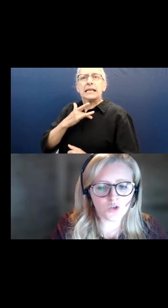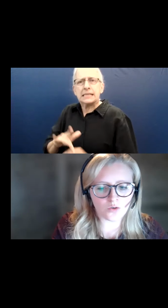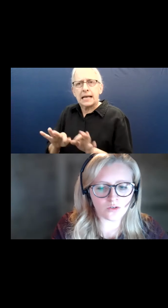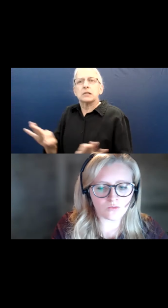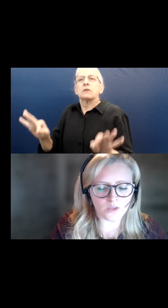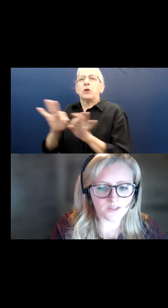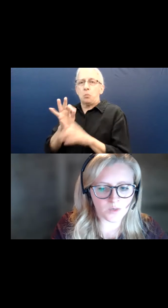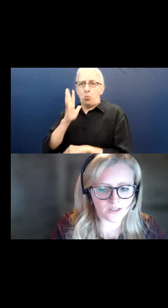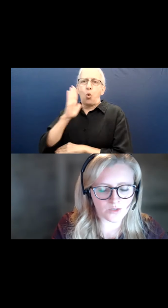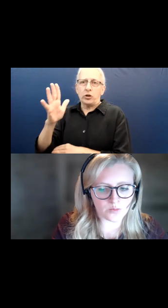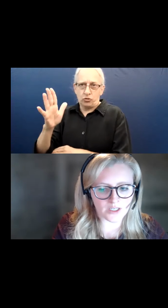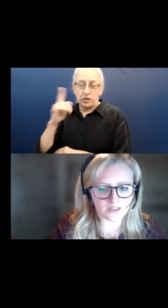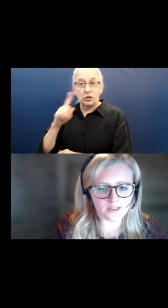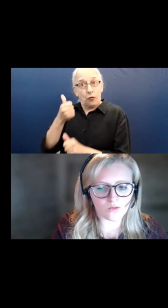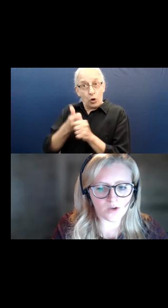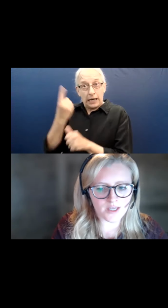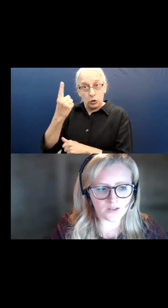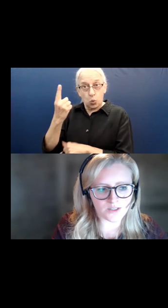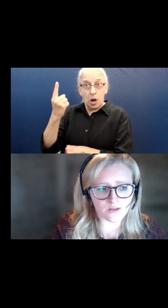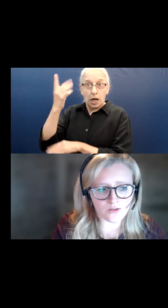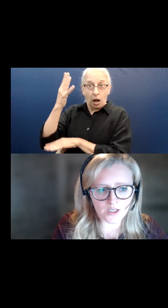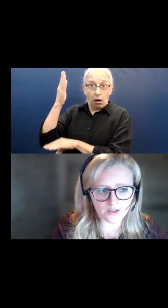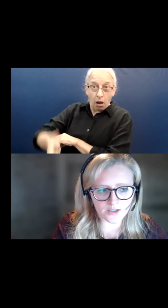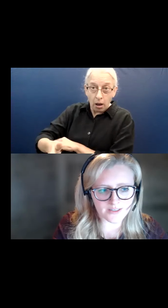So in total, we expect to replant